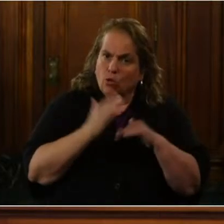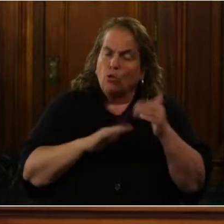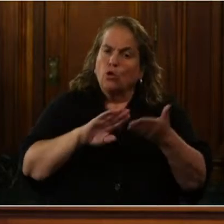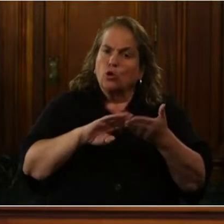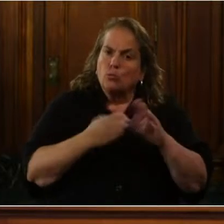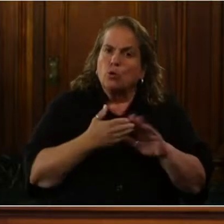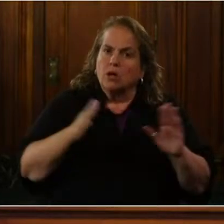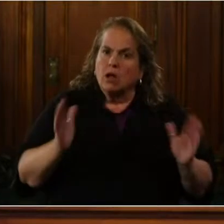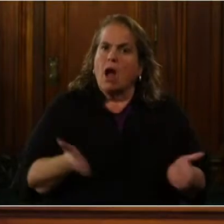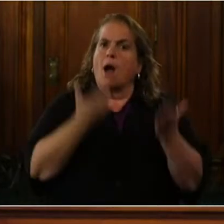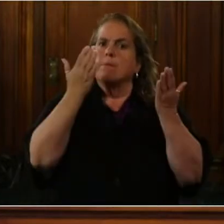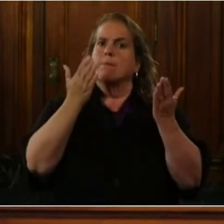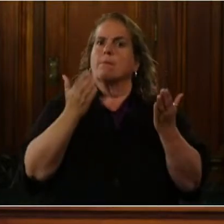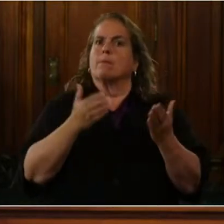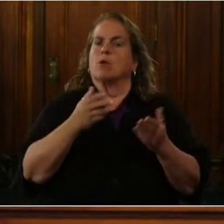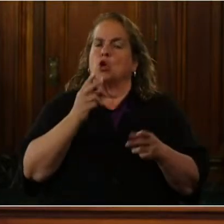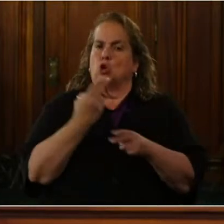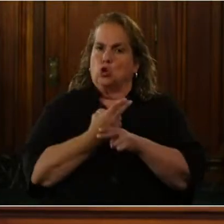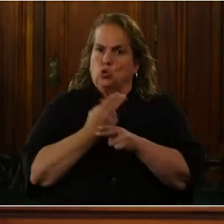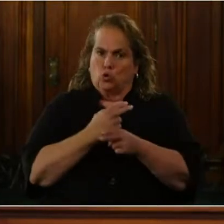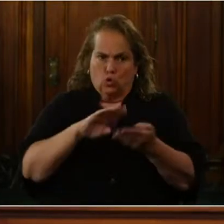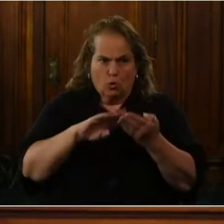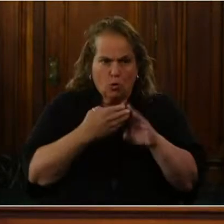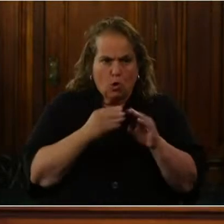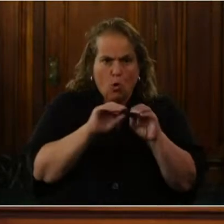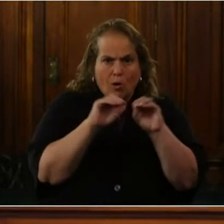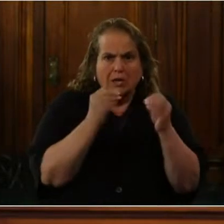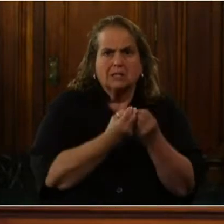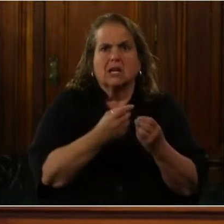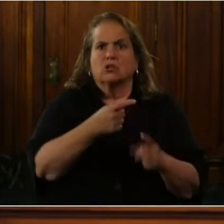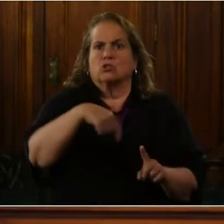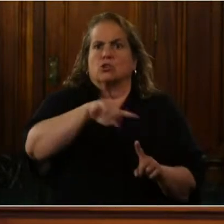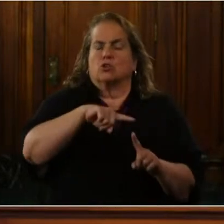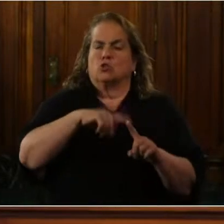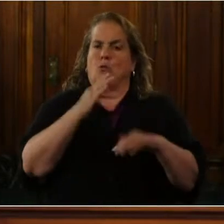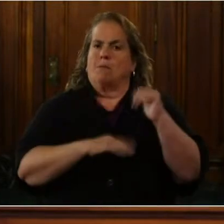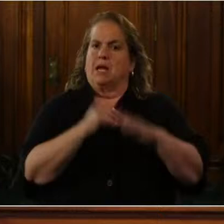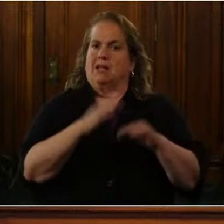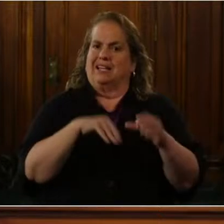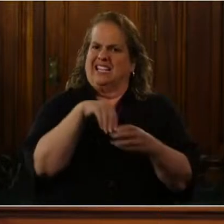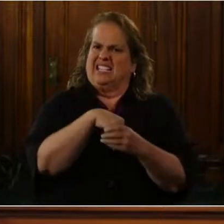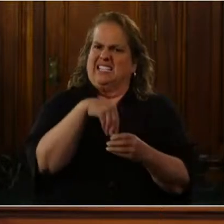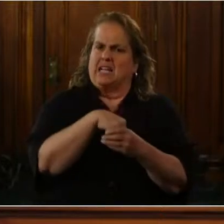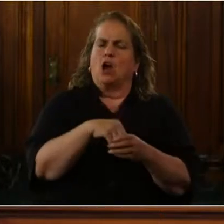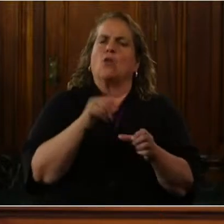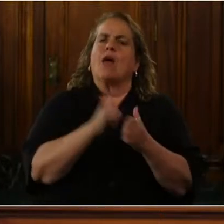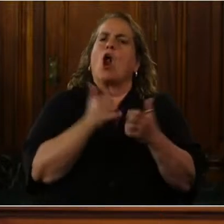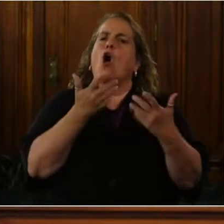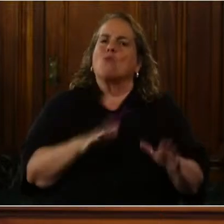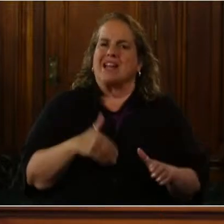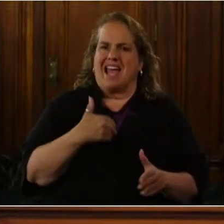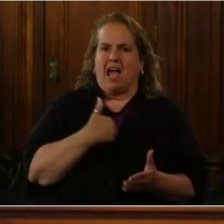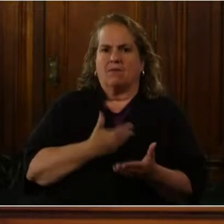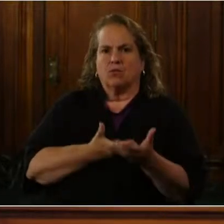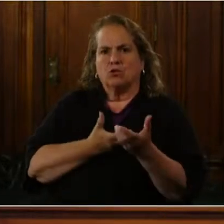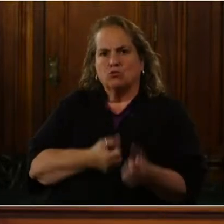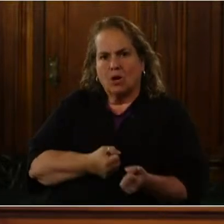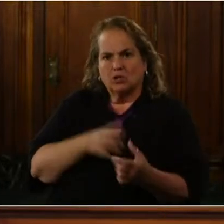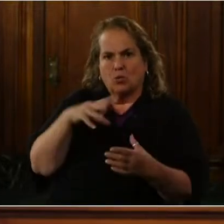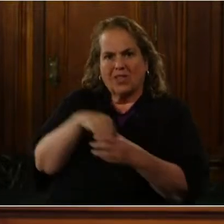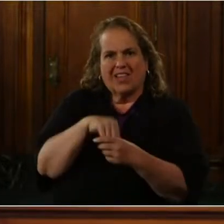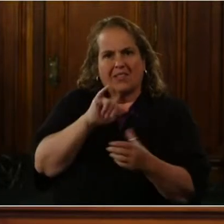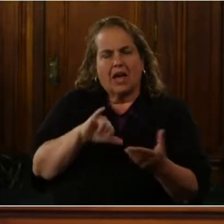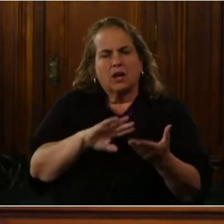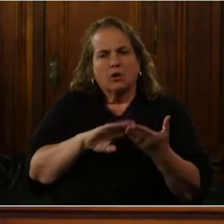community, uses community organizations and community pillars that already have the trust, but